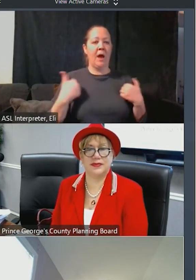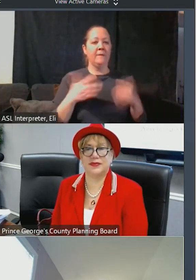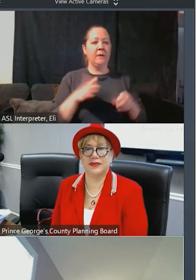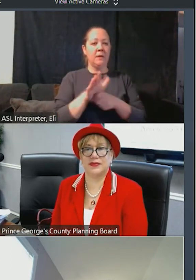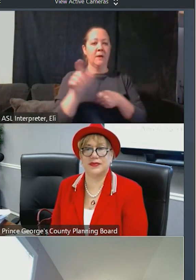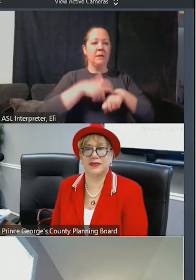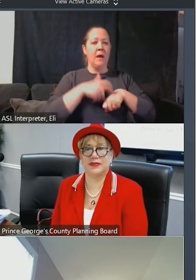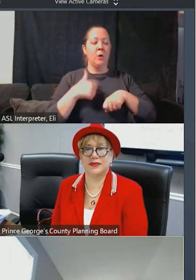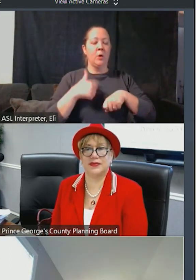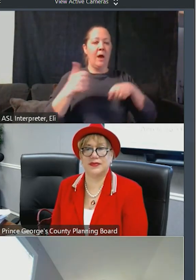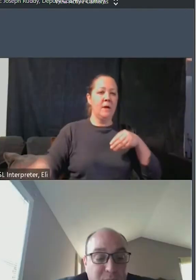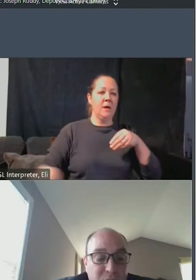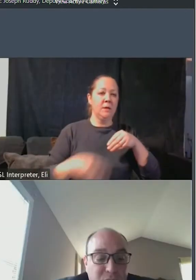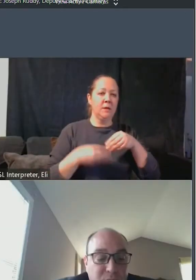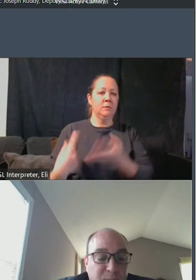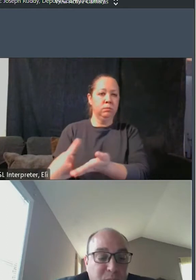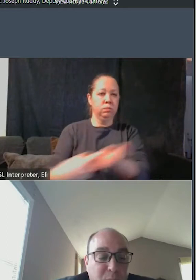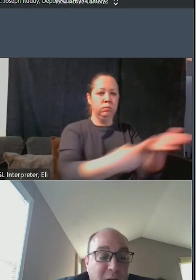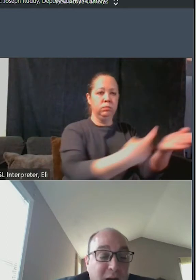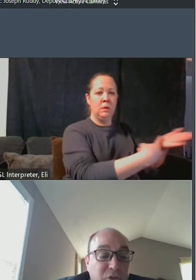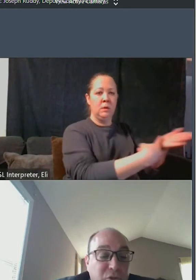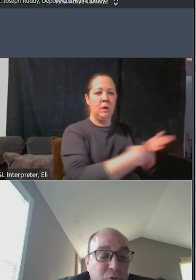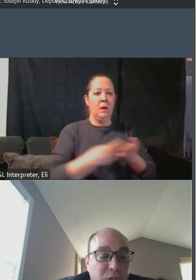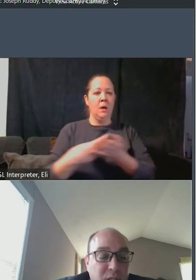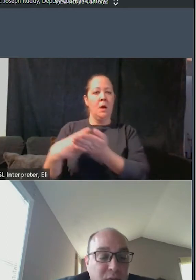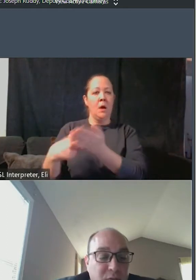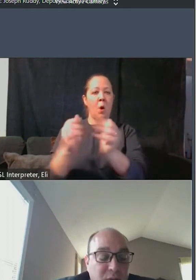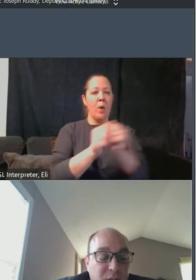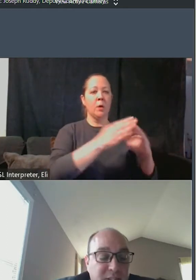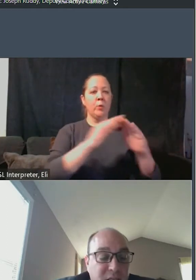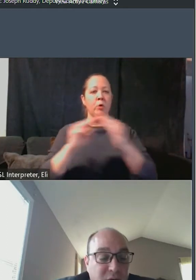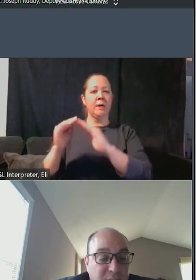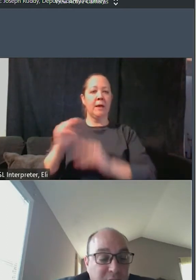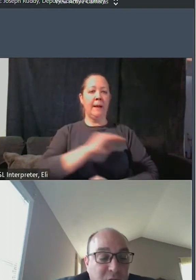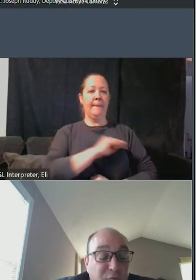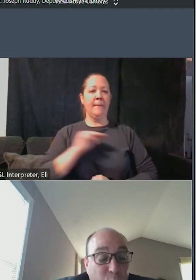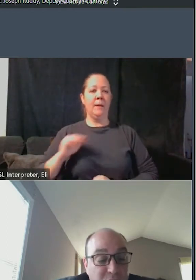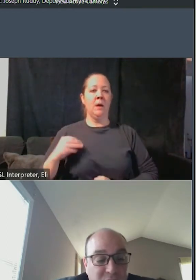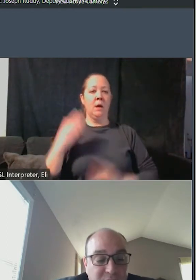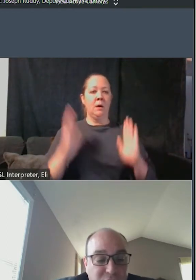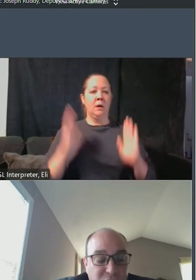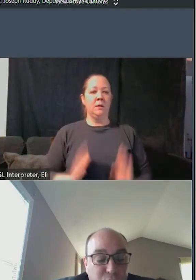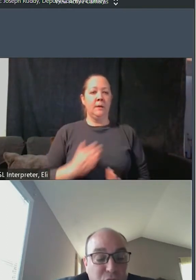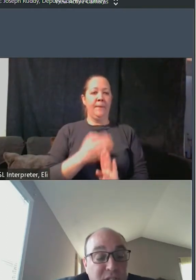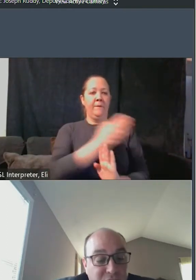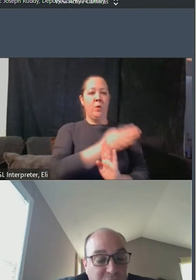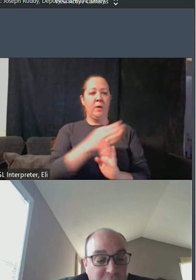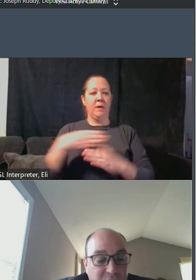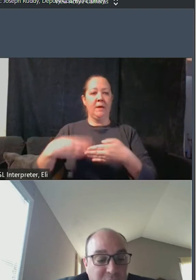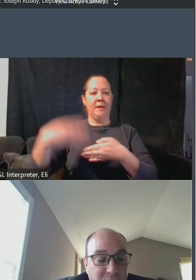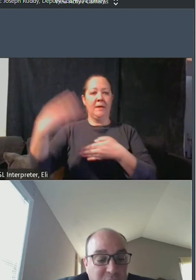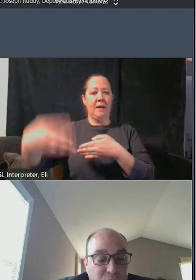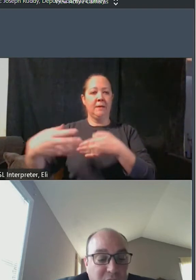those additional conversations with the community members prior to the next hearing. Unfortunately, just due